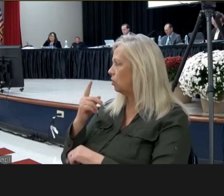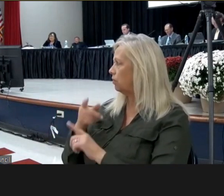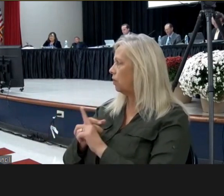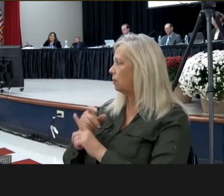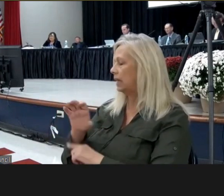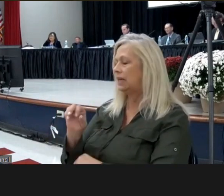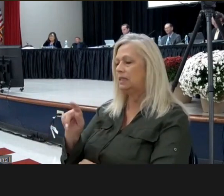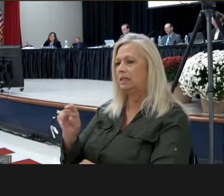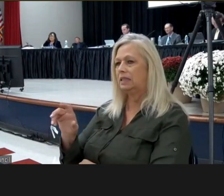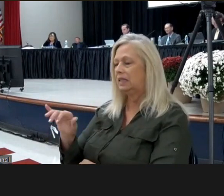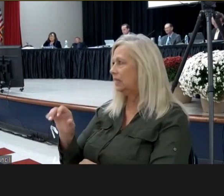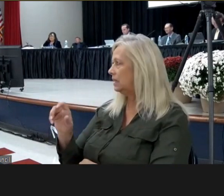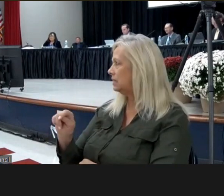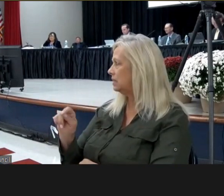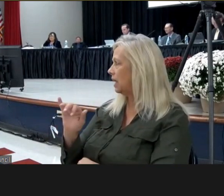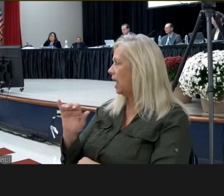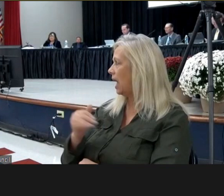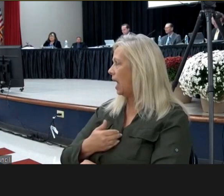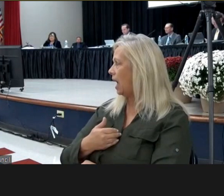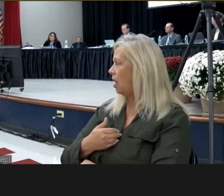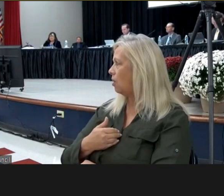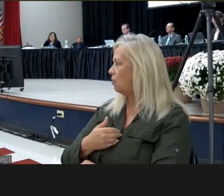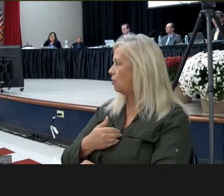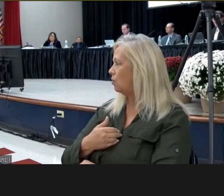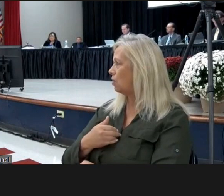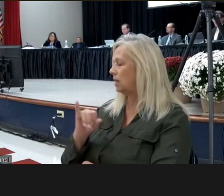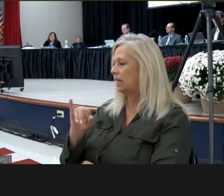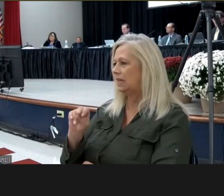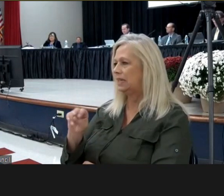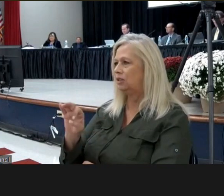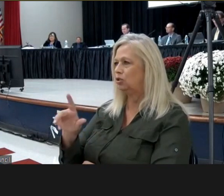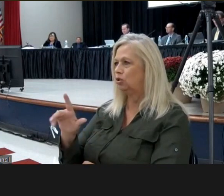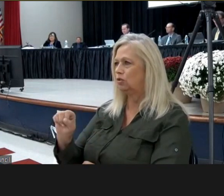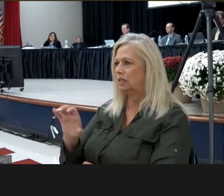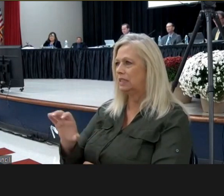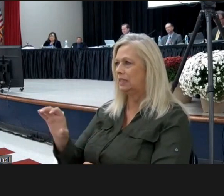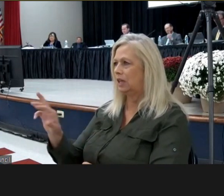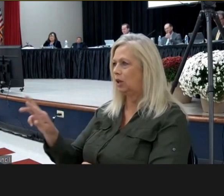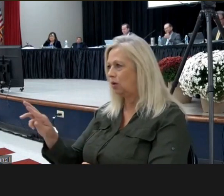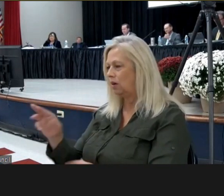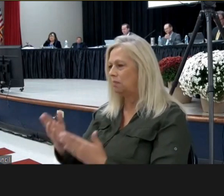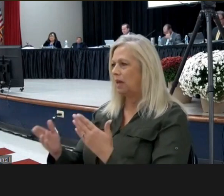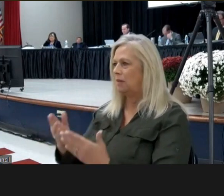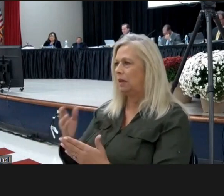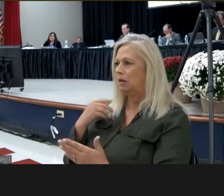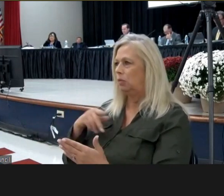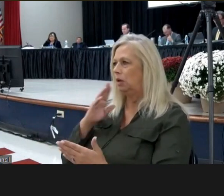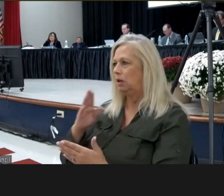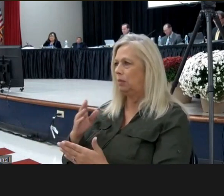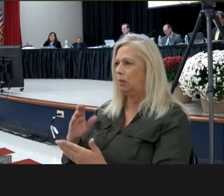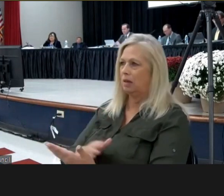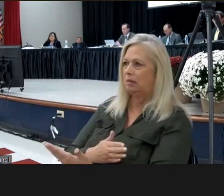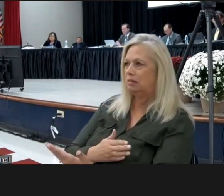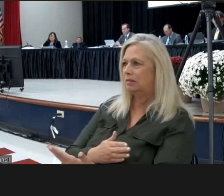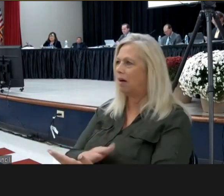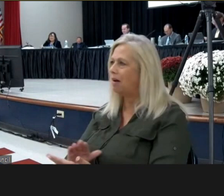just noticed that our initials are CCR. So I guess back to breaking the song. Maybe Proud Mary, something like that. Yeah, I'm for it.